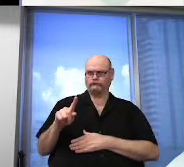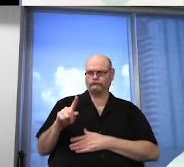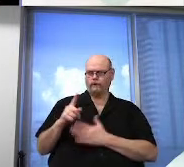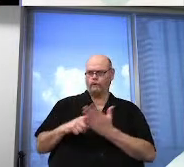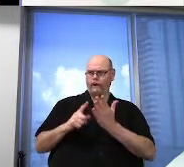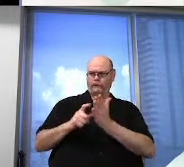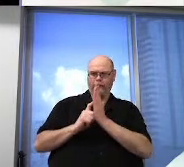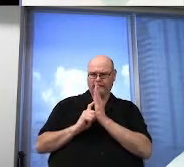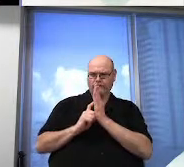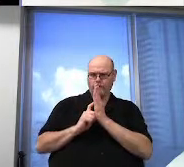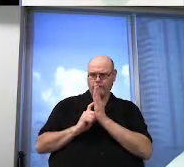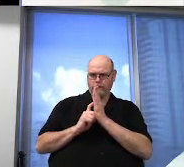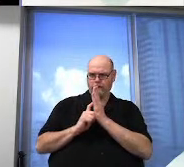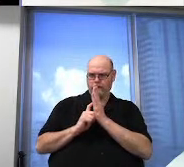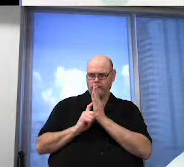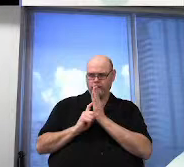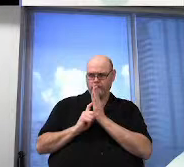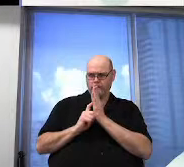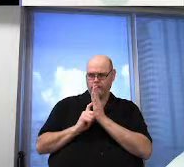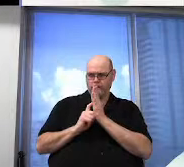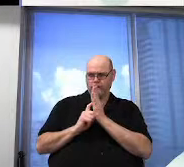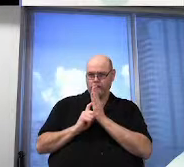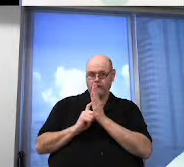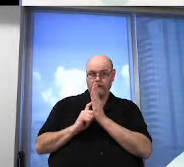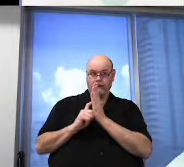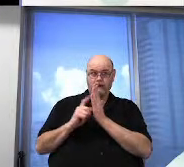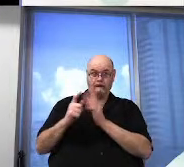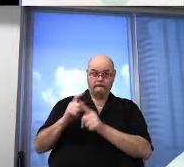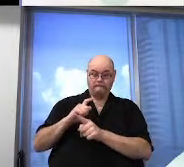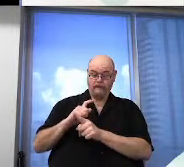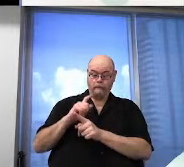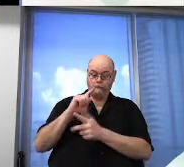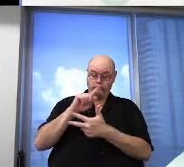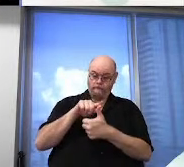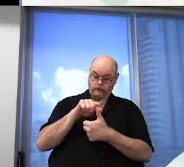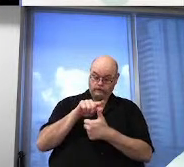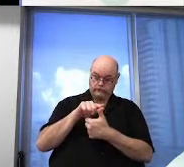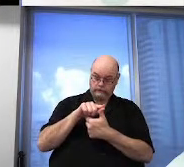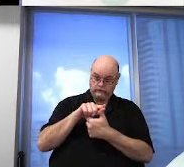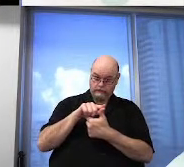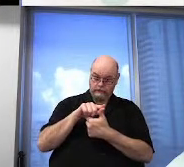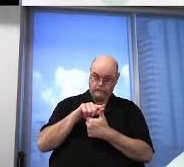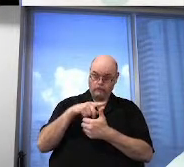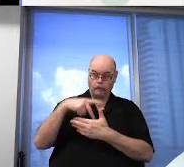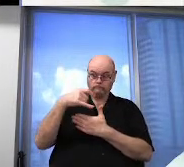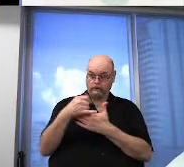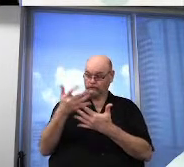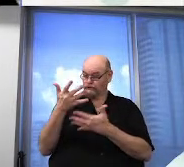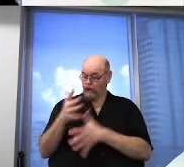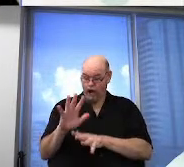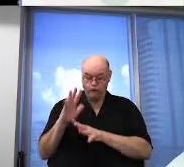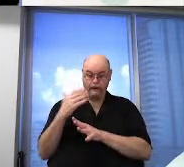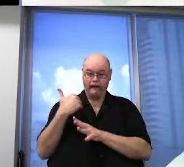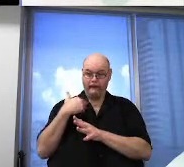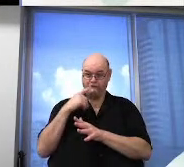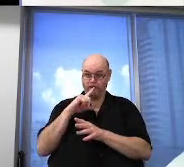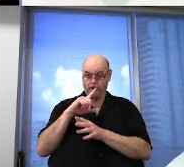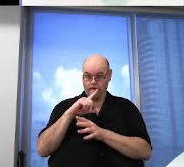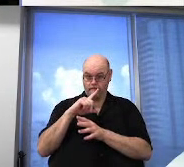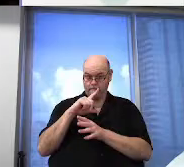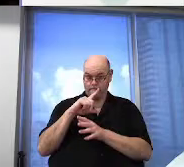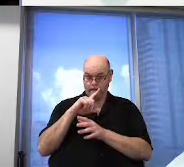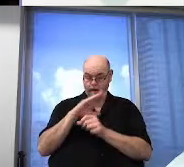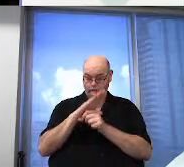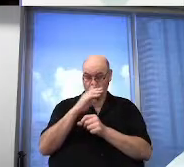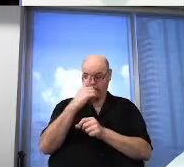question is, what criteria do you use to, out of the projects that you already have obligated for the